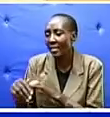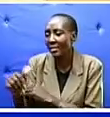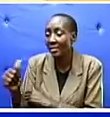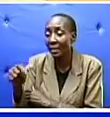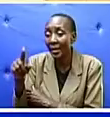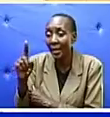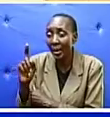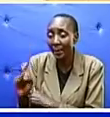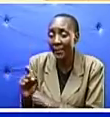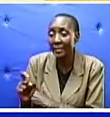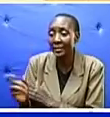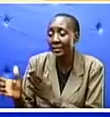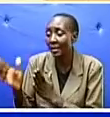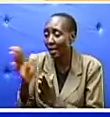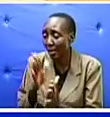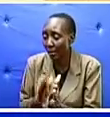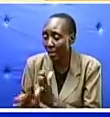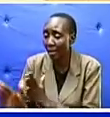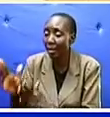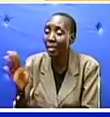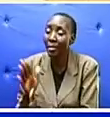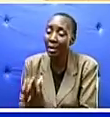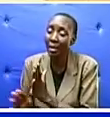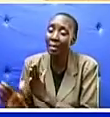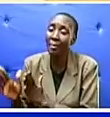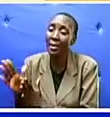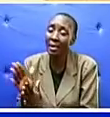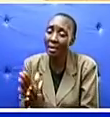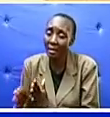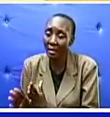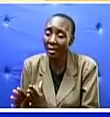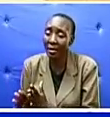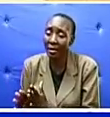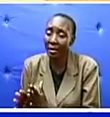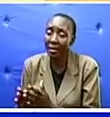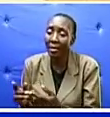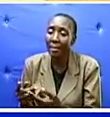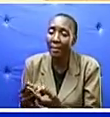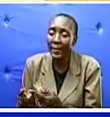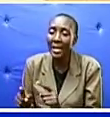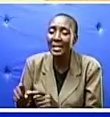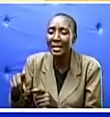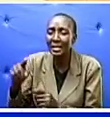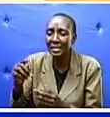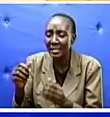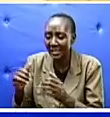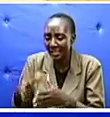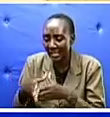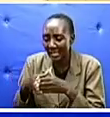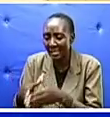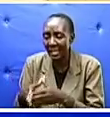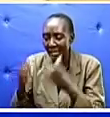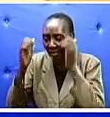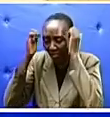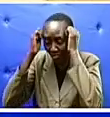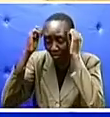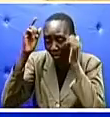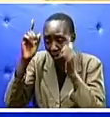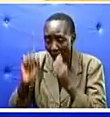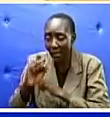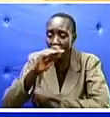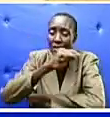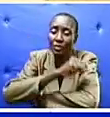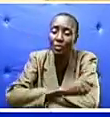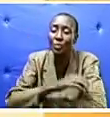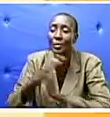put into place. Like sex education should be mandatory and a must in school, even in our homes, it should be started.